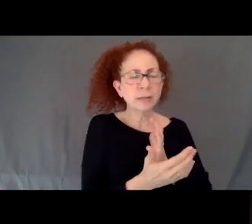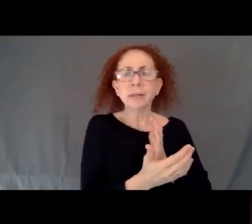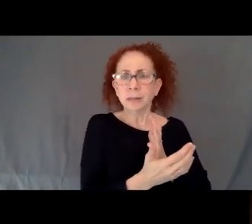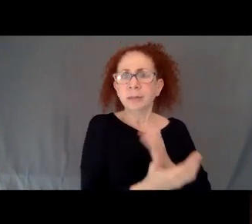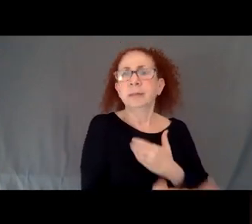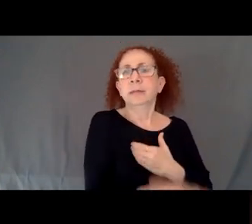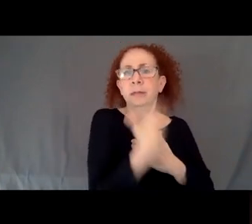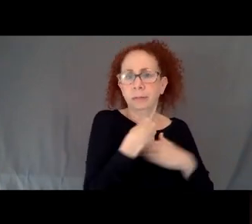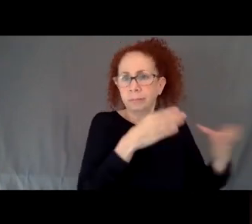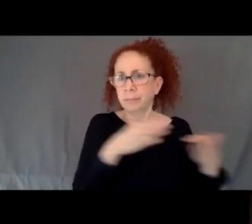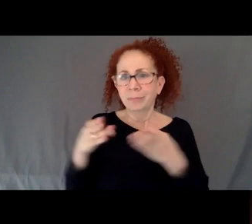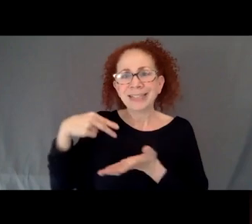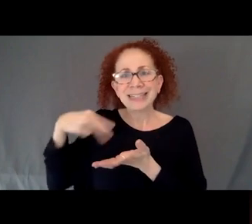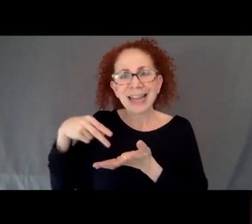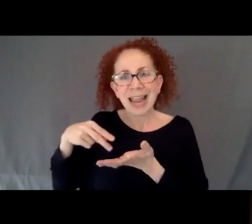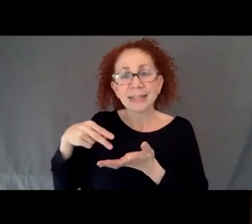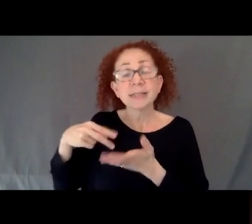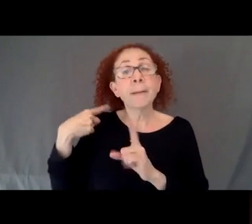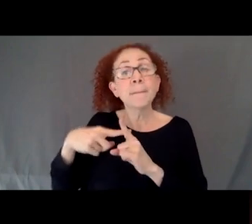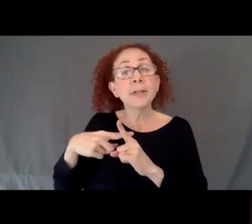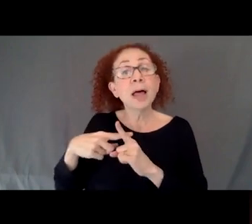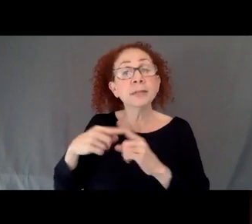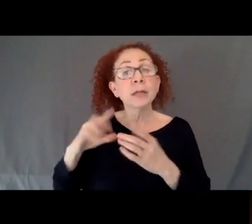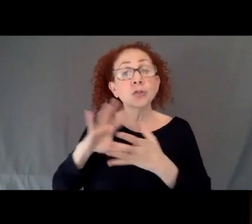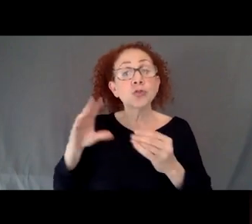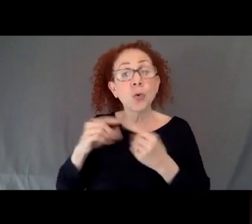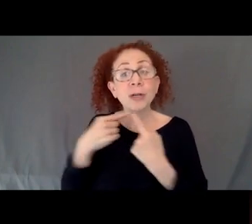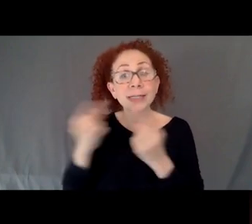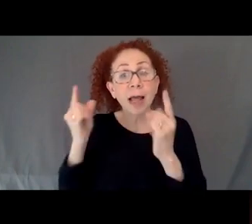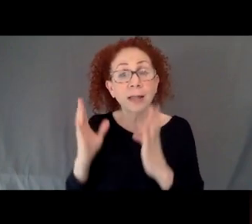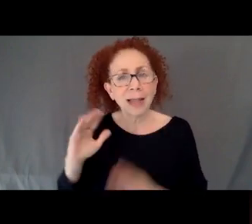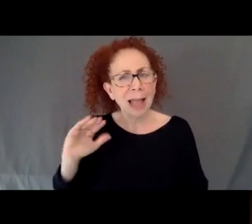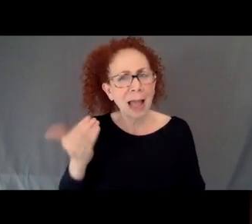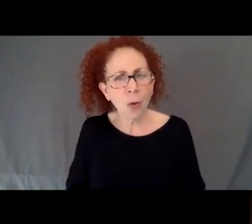to dance and storytelling?